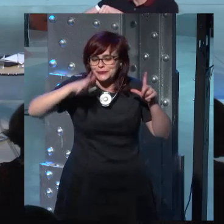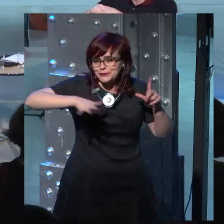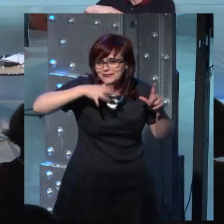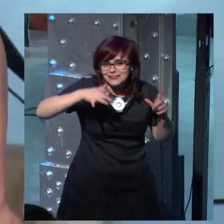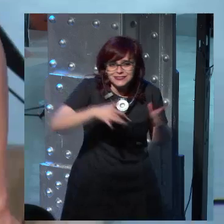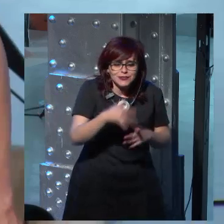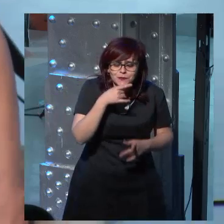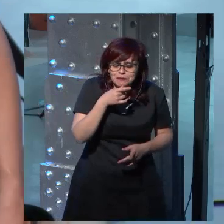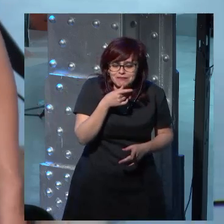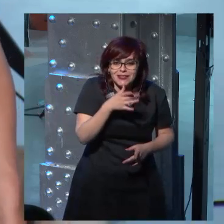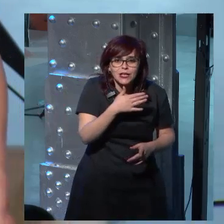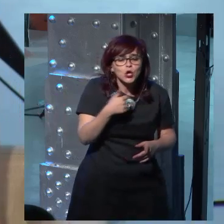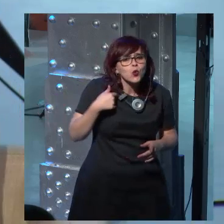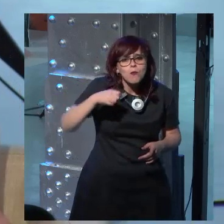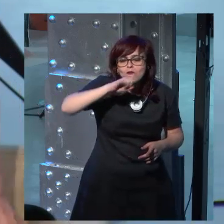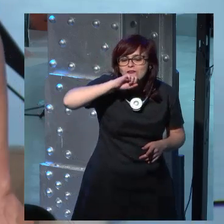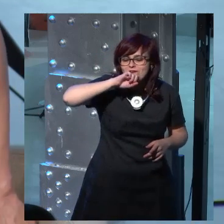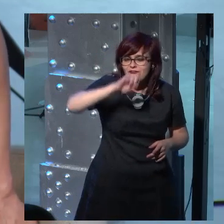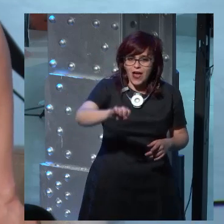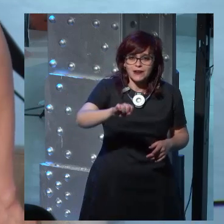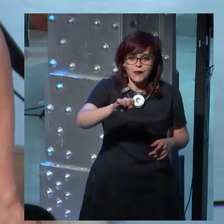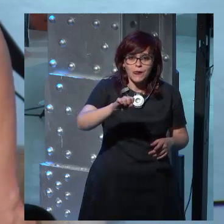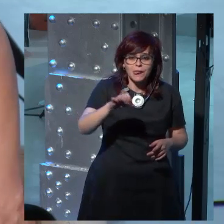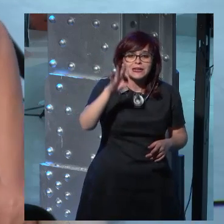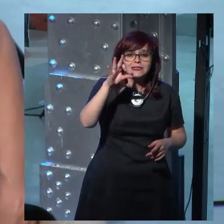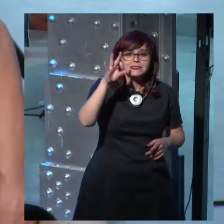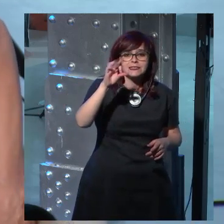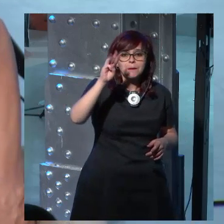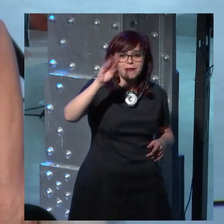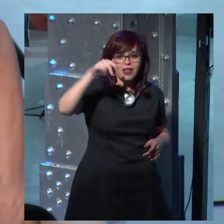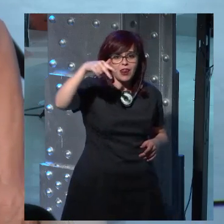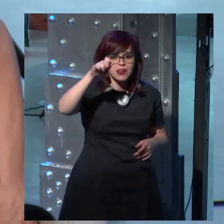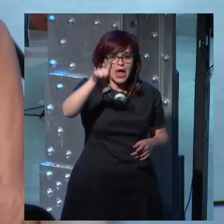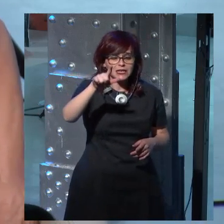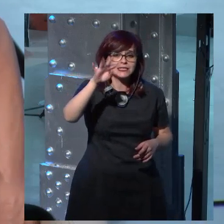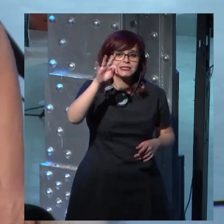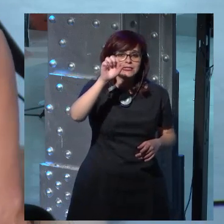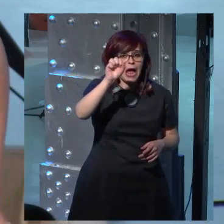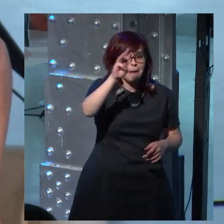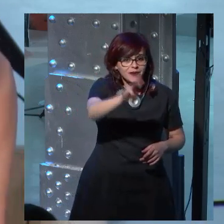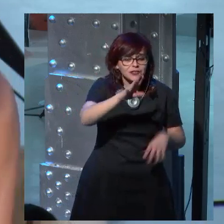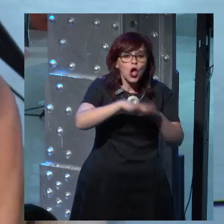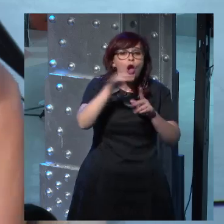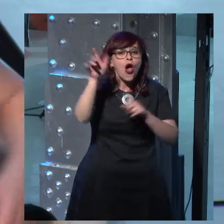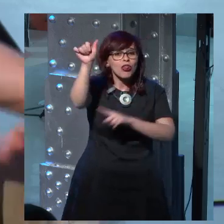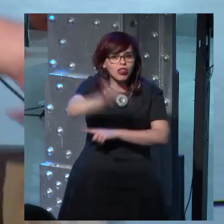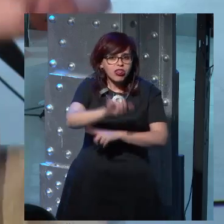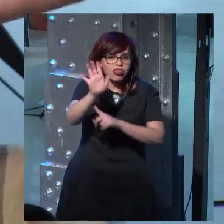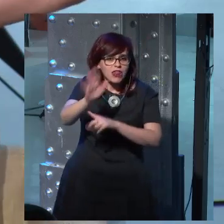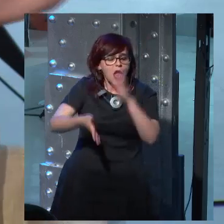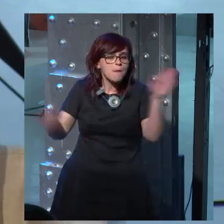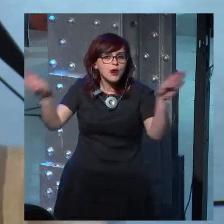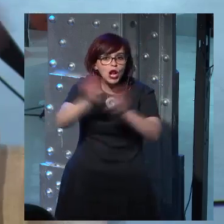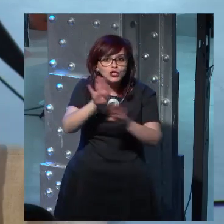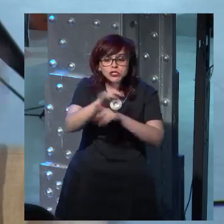I was a huge fan. I mean, Spinal Tap, going to the midnight screenings and everything, which if there's anyone in here who hasn't seen it, you should just